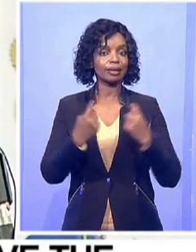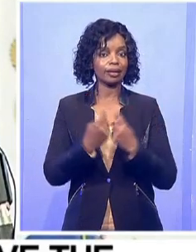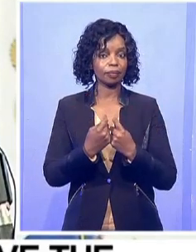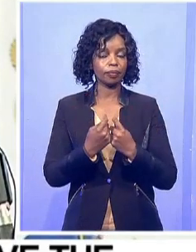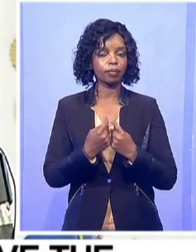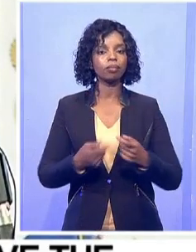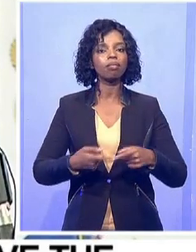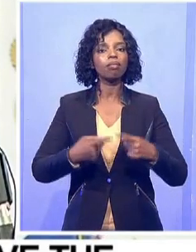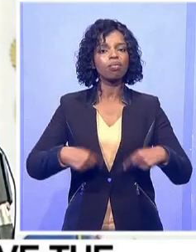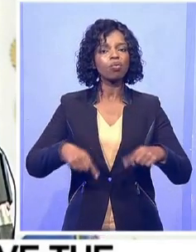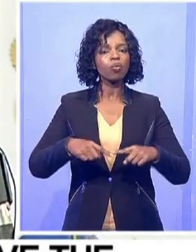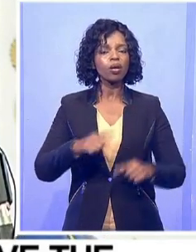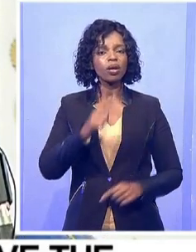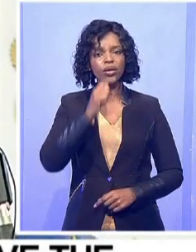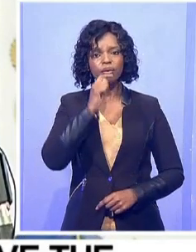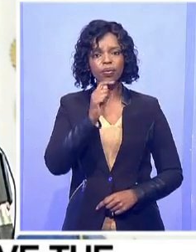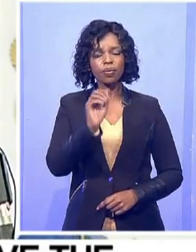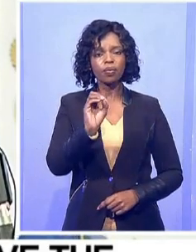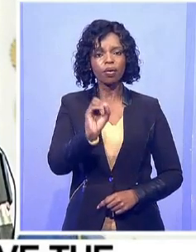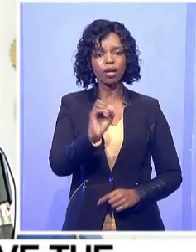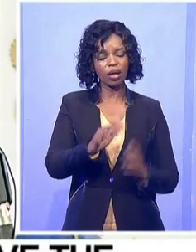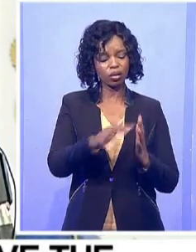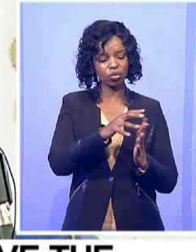with stories.